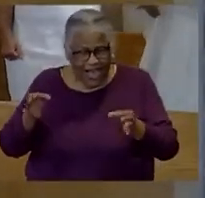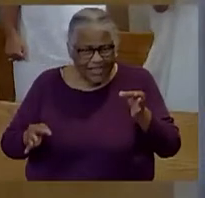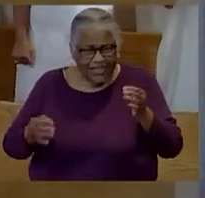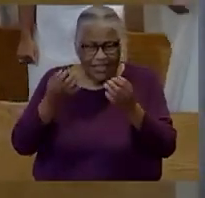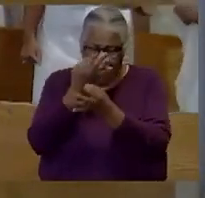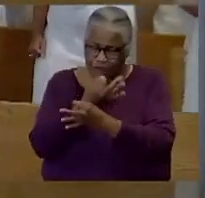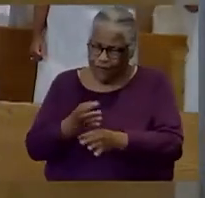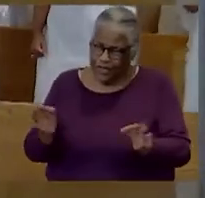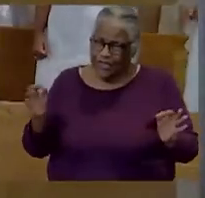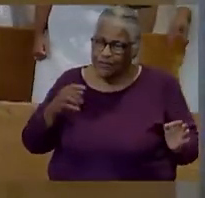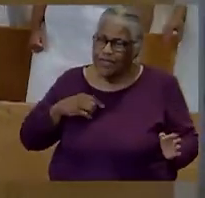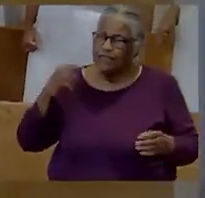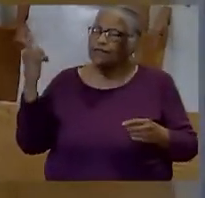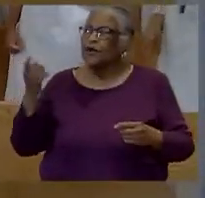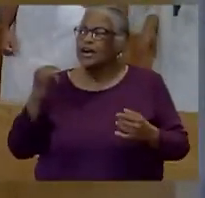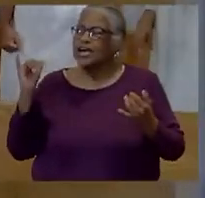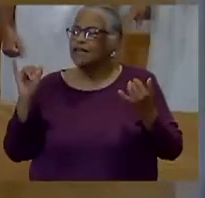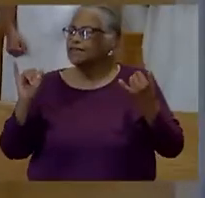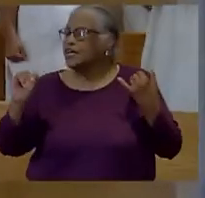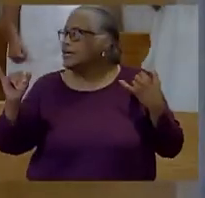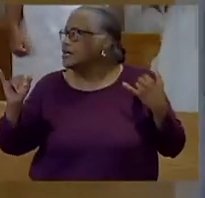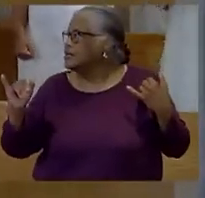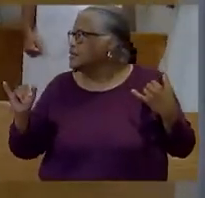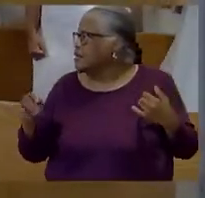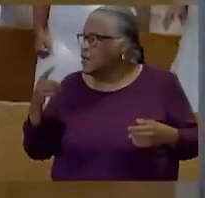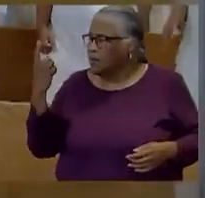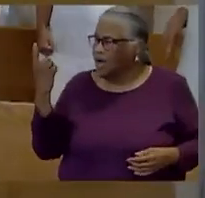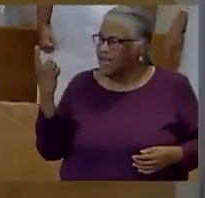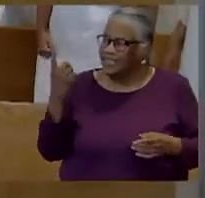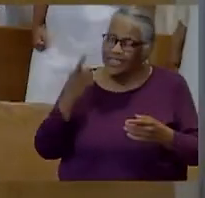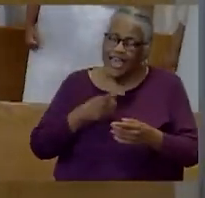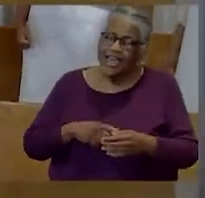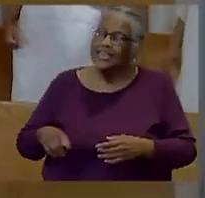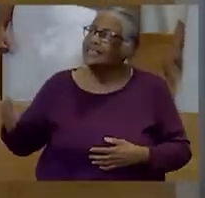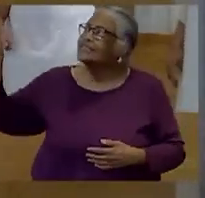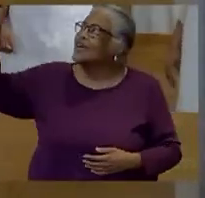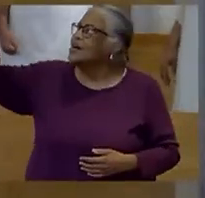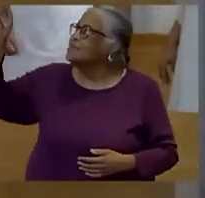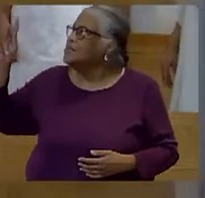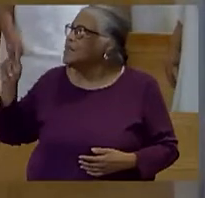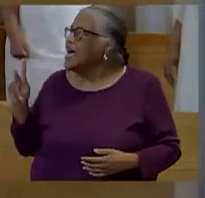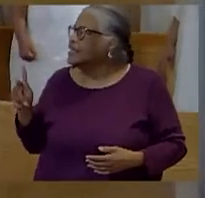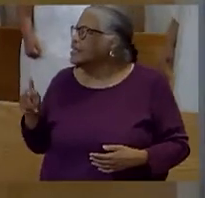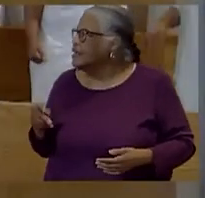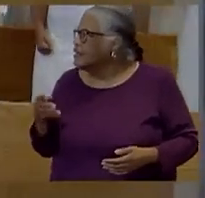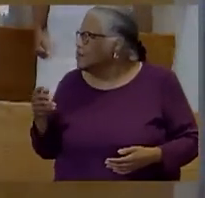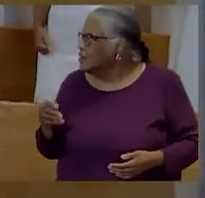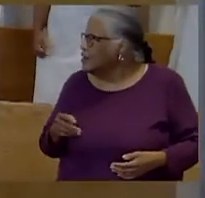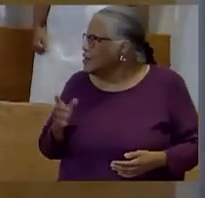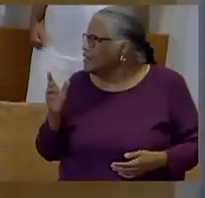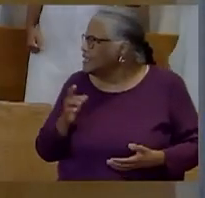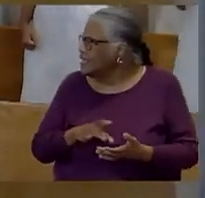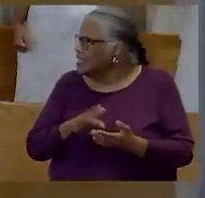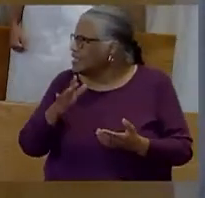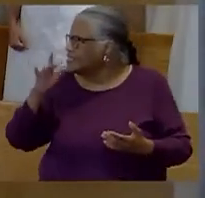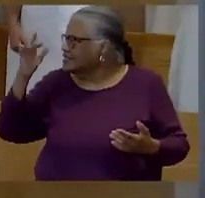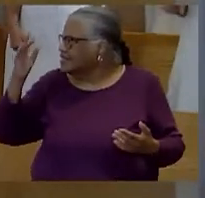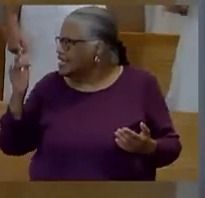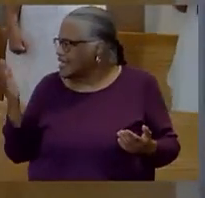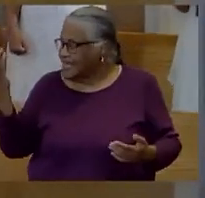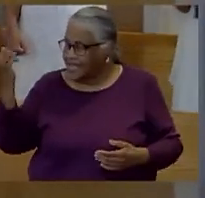he freed me. And one day, he's coming back.